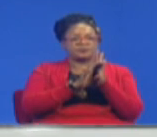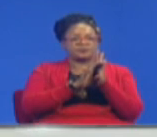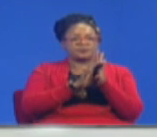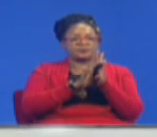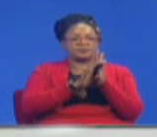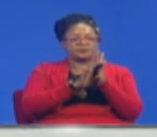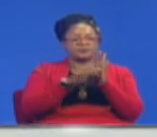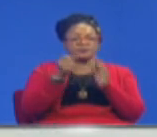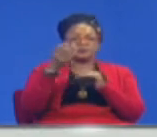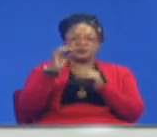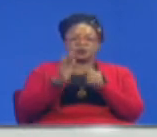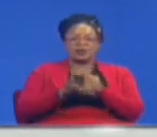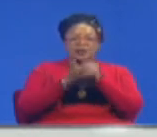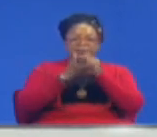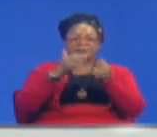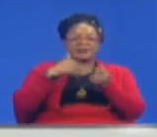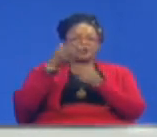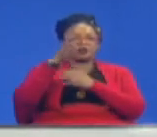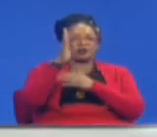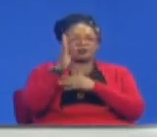So help me God.